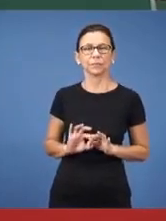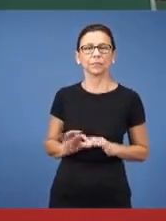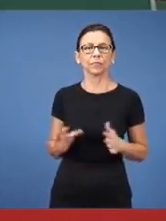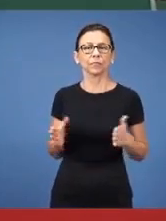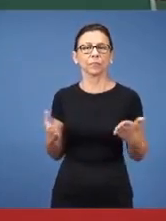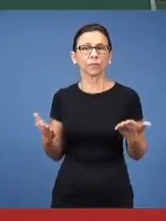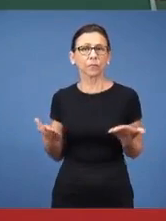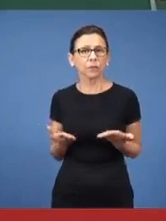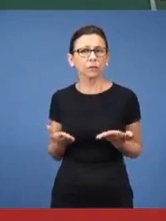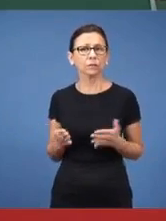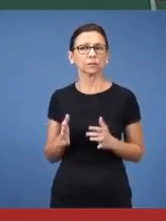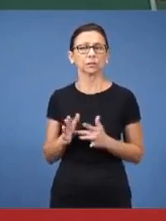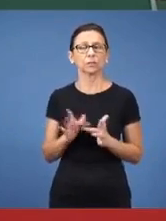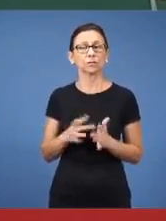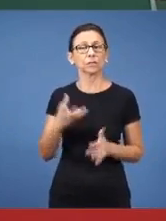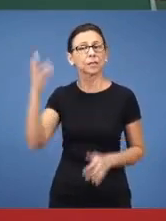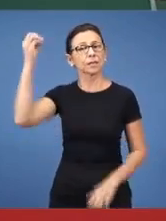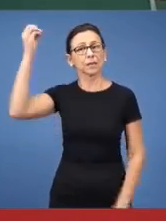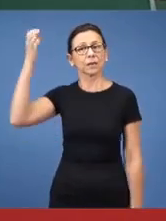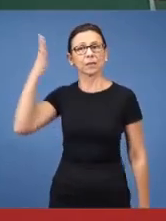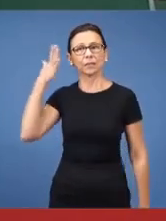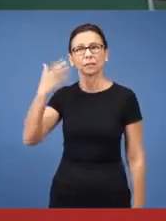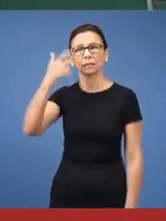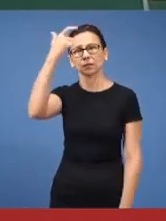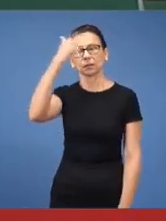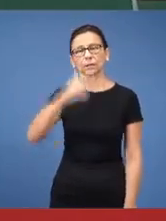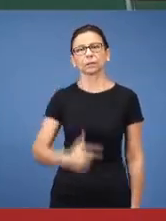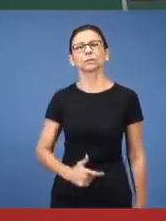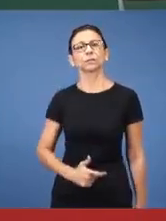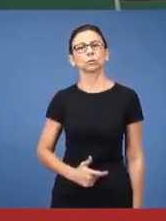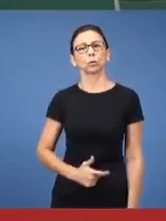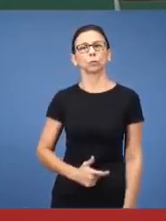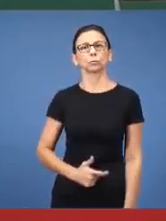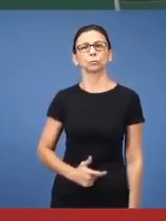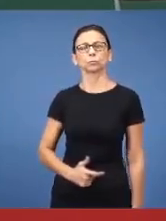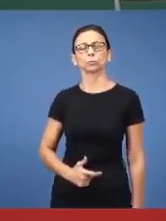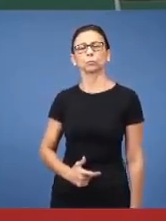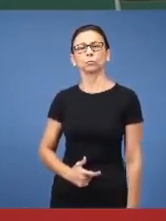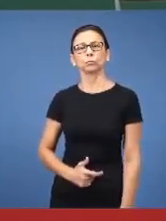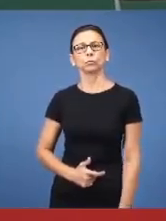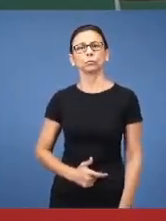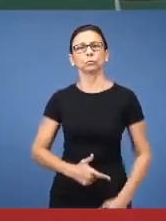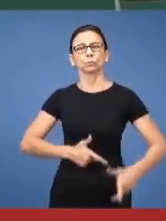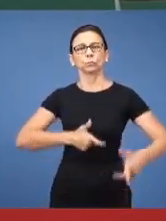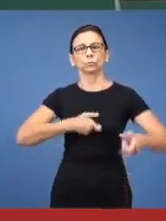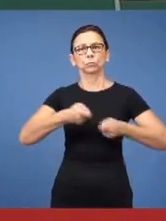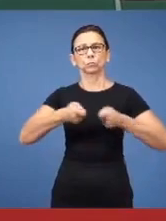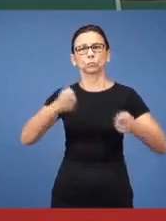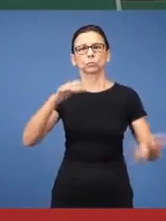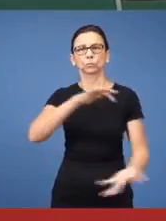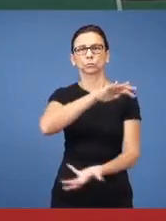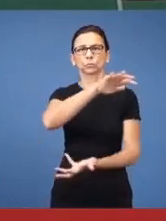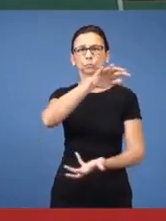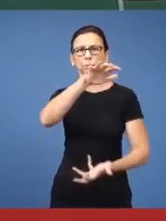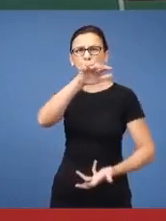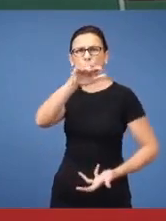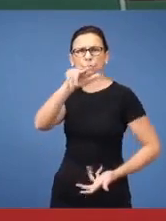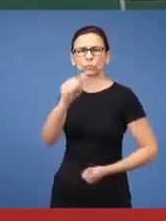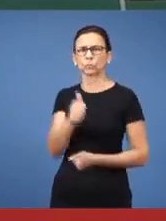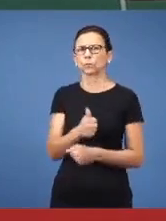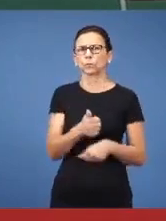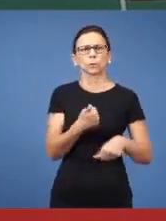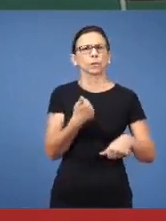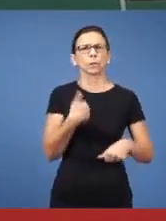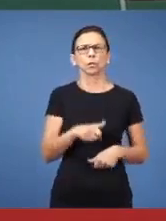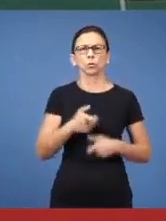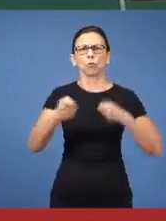In this moment, Jesus wants to reveal to Himself to the church. He says, I'm the groom. I'm governing the world. I'm